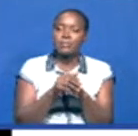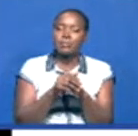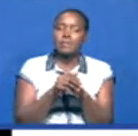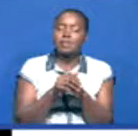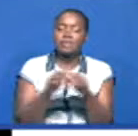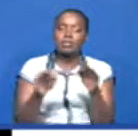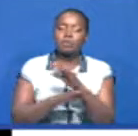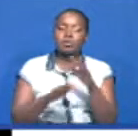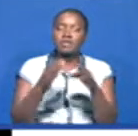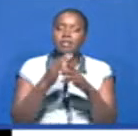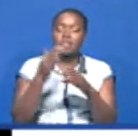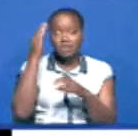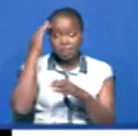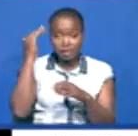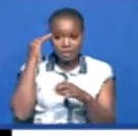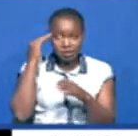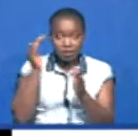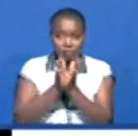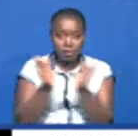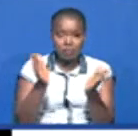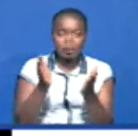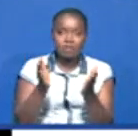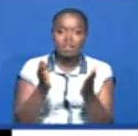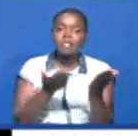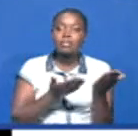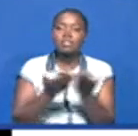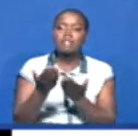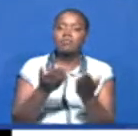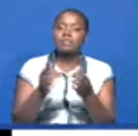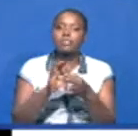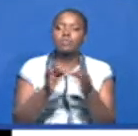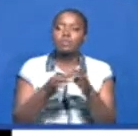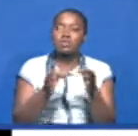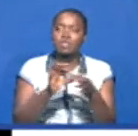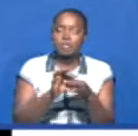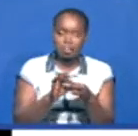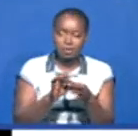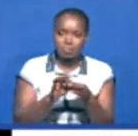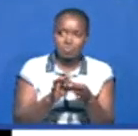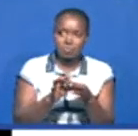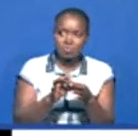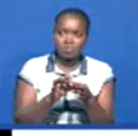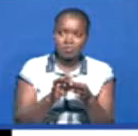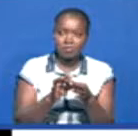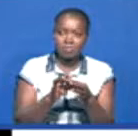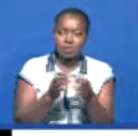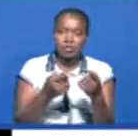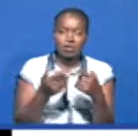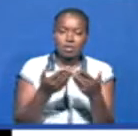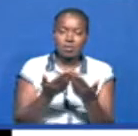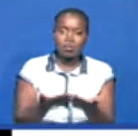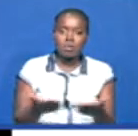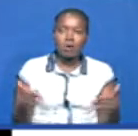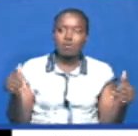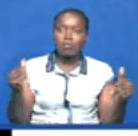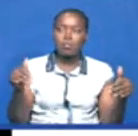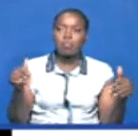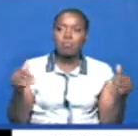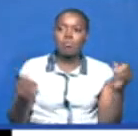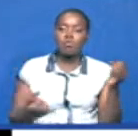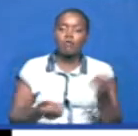public service and coordinator of Mati Agency Enforcement, Wanyama Musiembo, to come to the stage so that we can launch